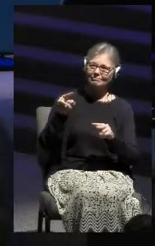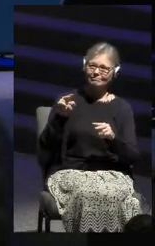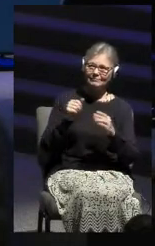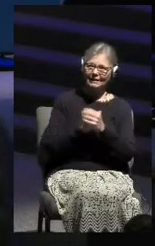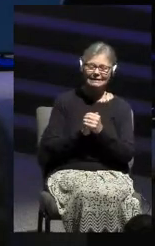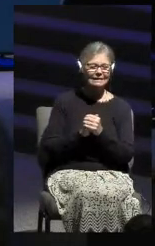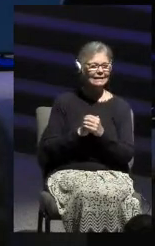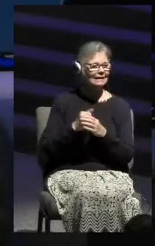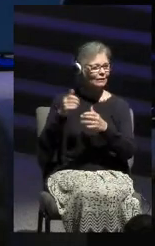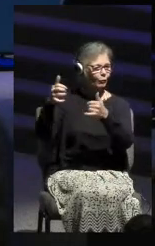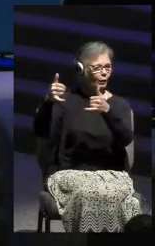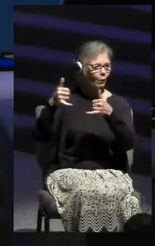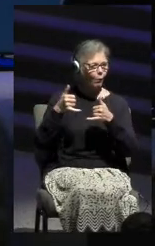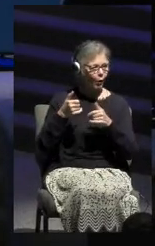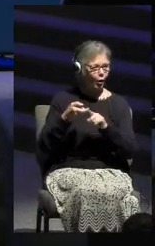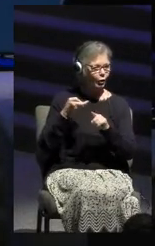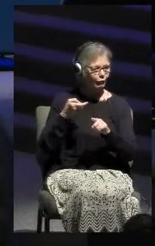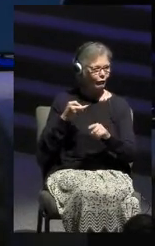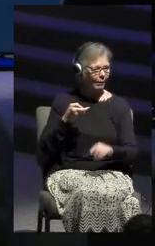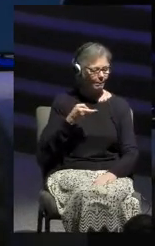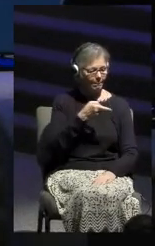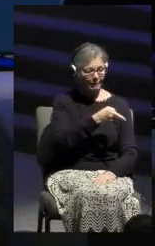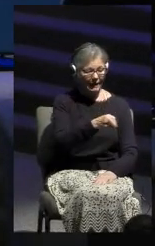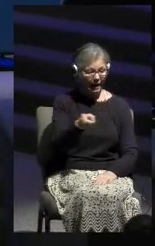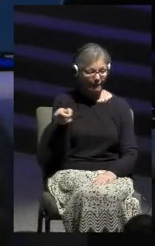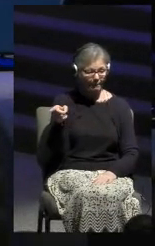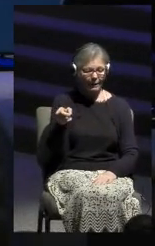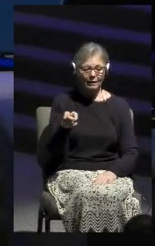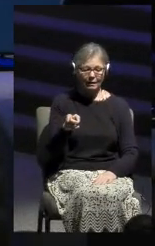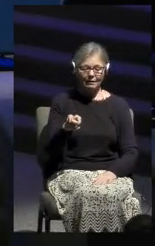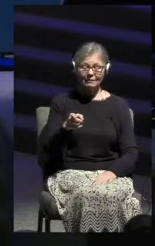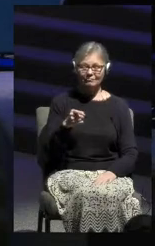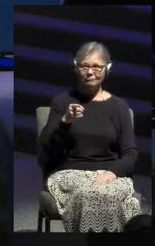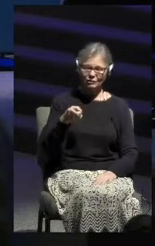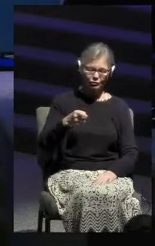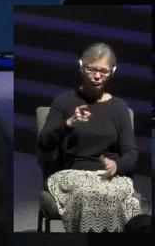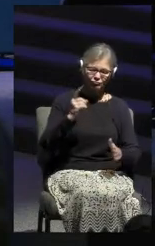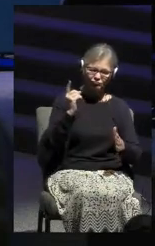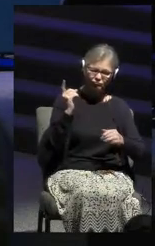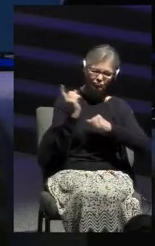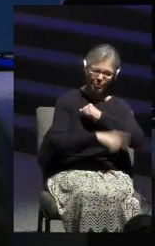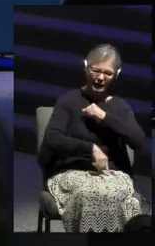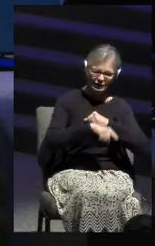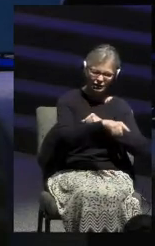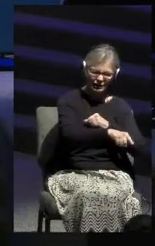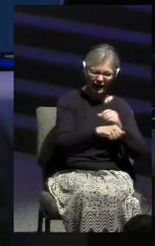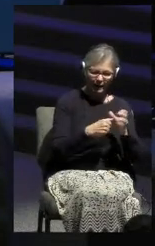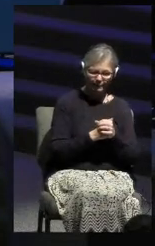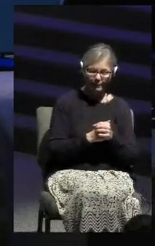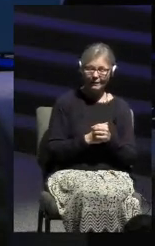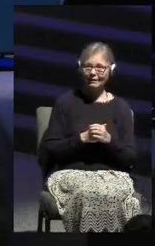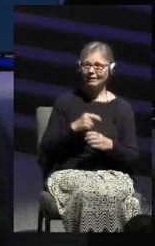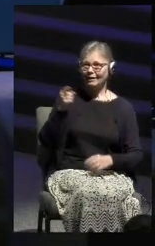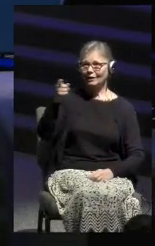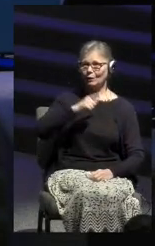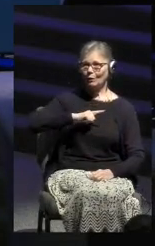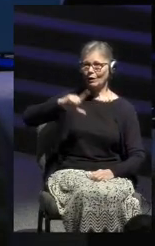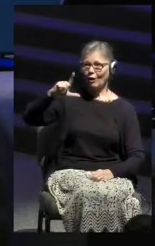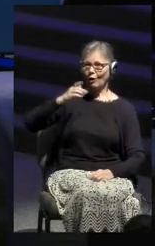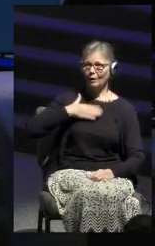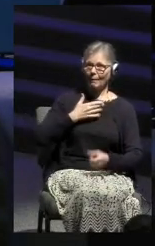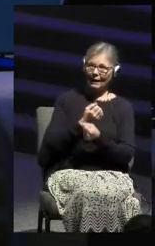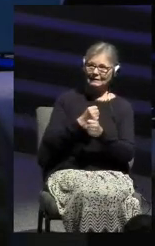and see the reward of the wicked, because thou hast made the Lord, which is my refuge. Somebody say, he is